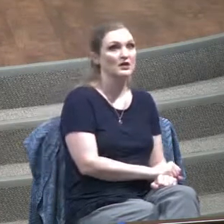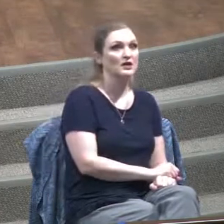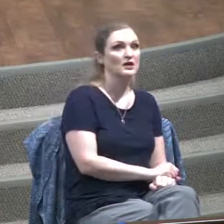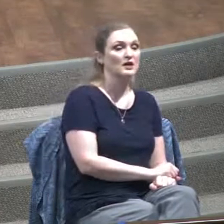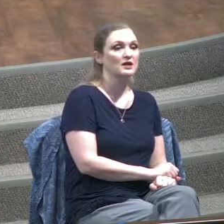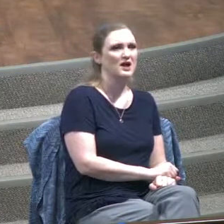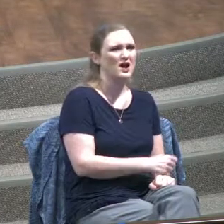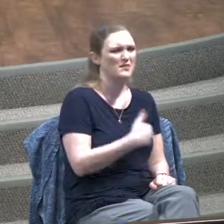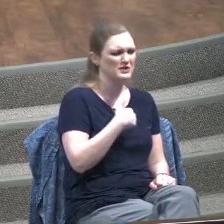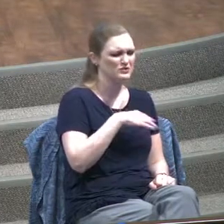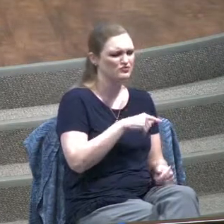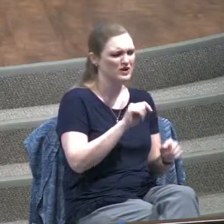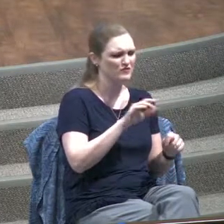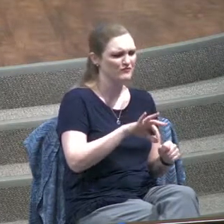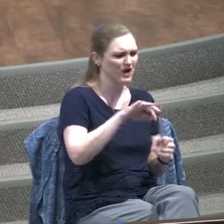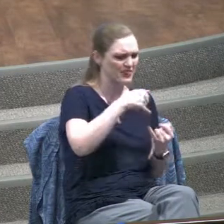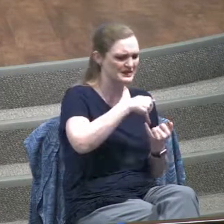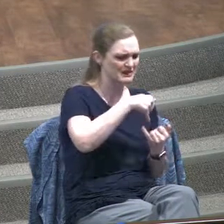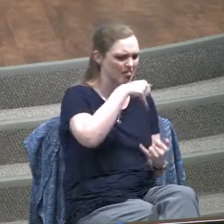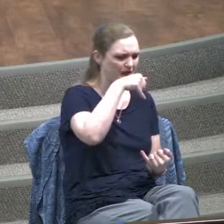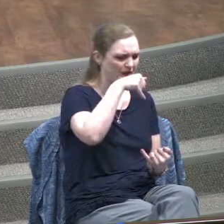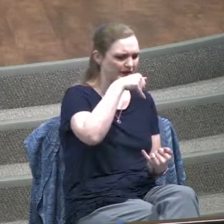line. Let's see if I can find this.